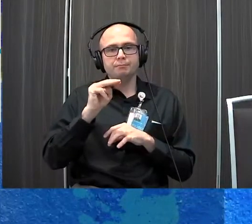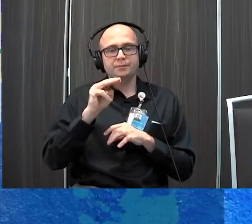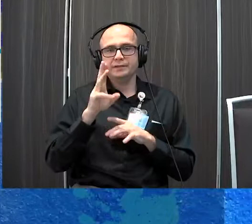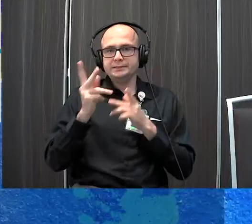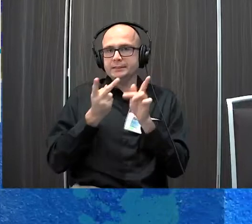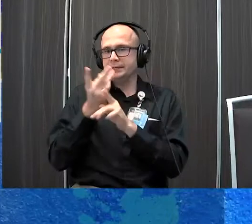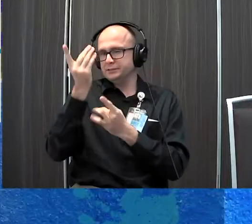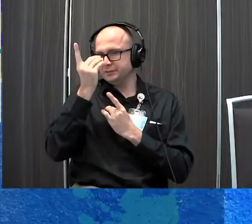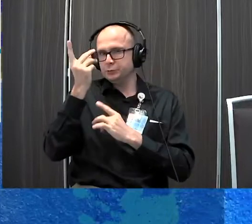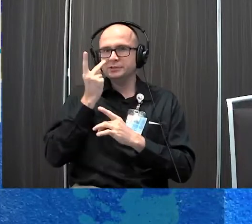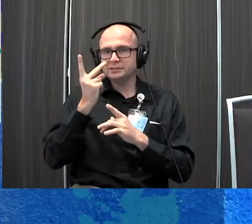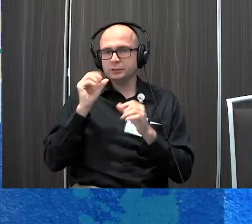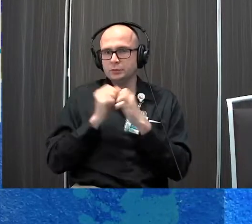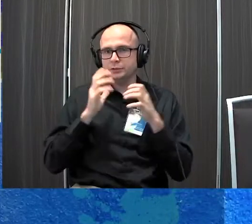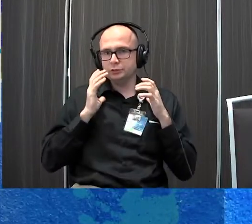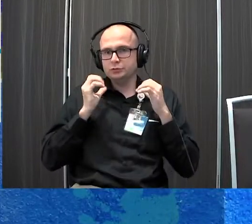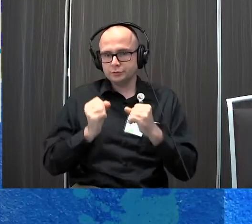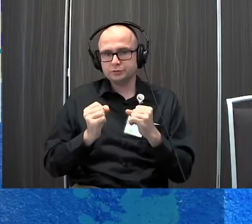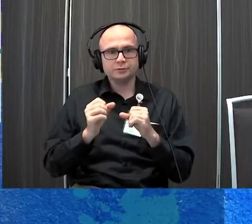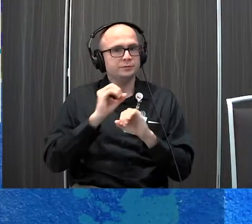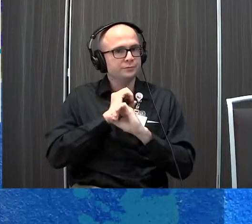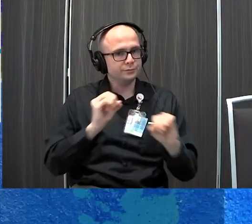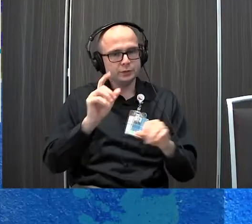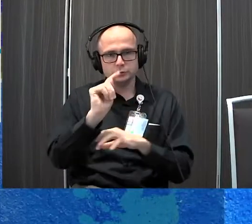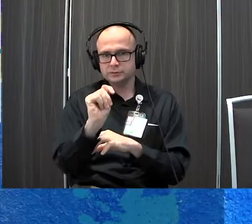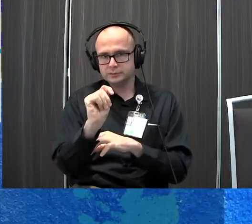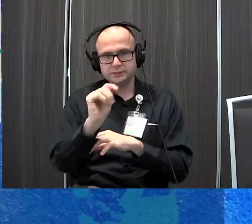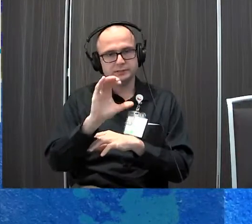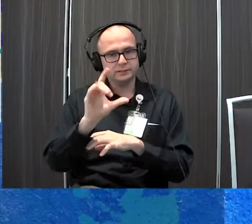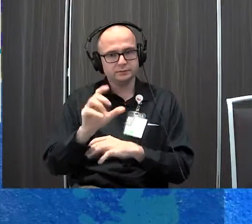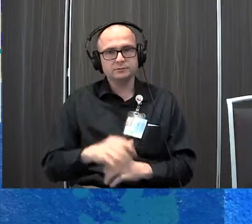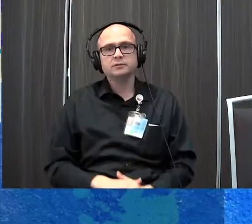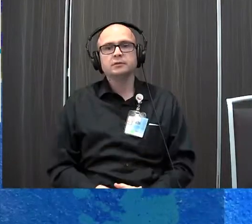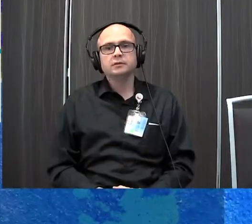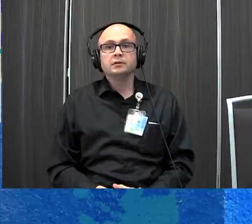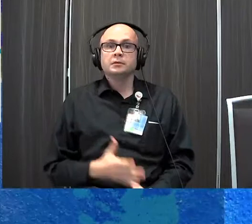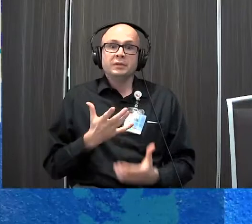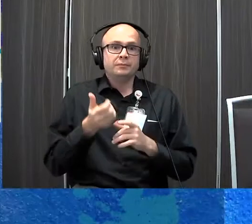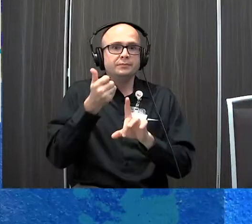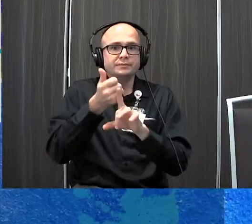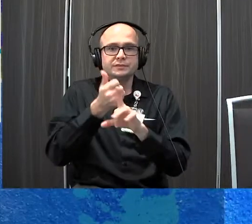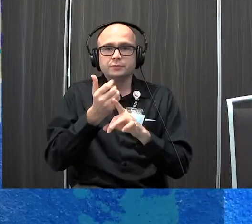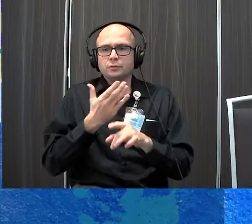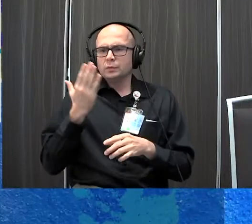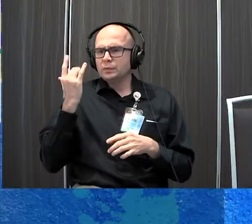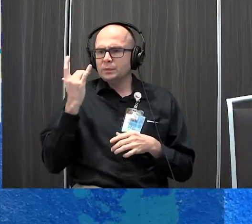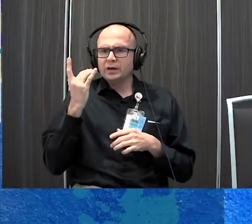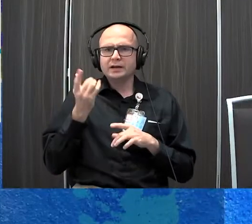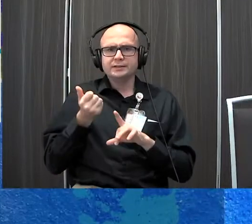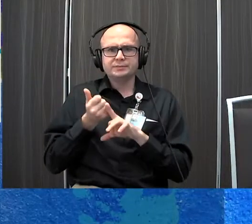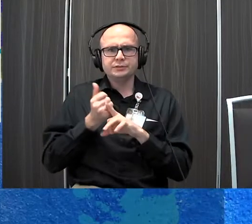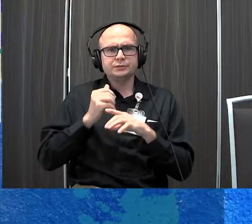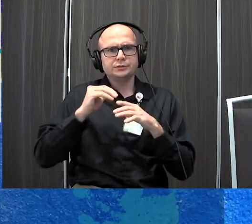CHARGE syndrome. And that means that there's no T cells whatsoever. So you might ask, why is my child at risk for low